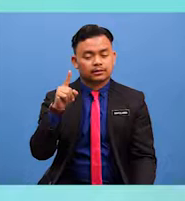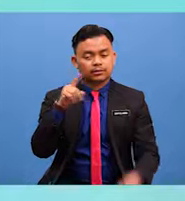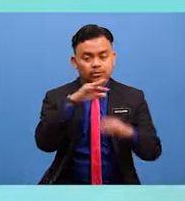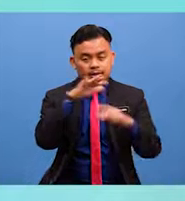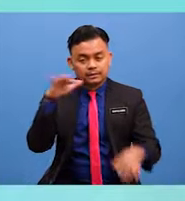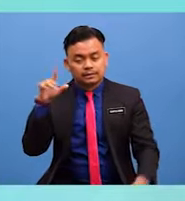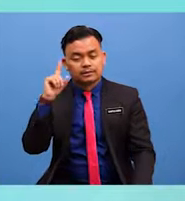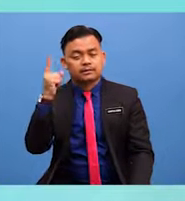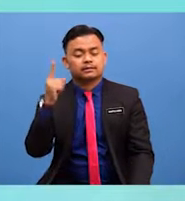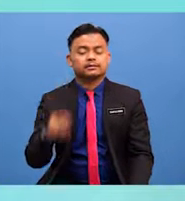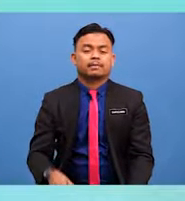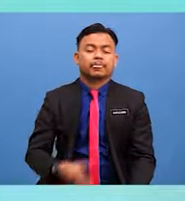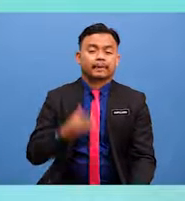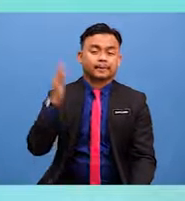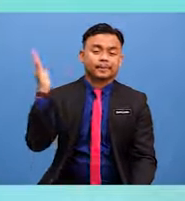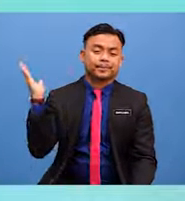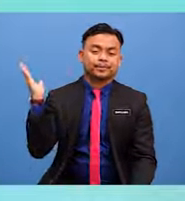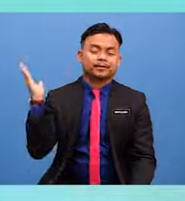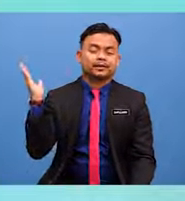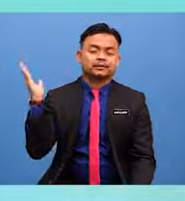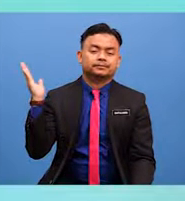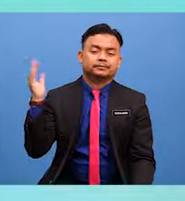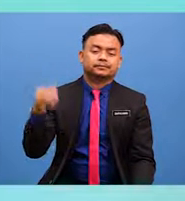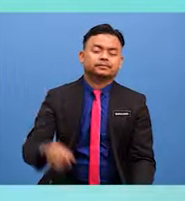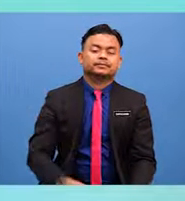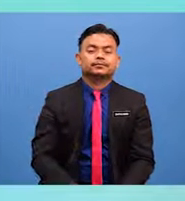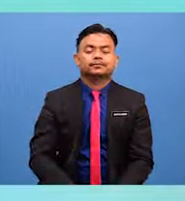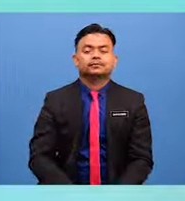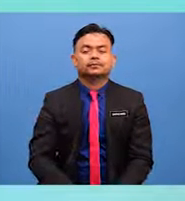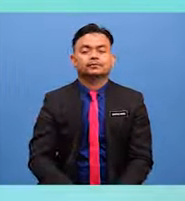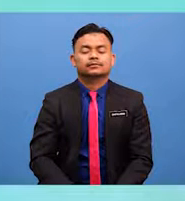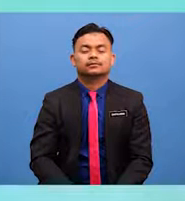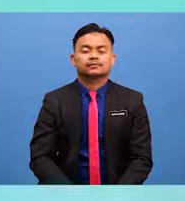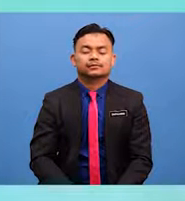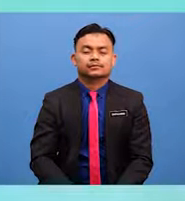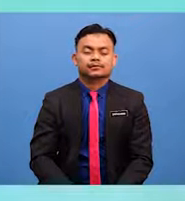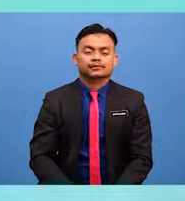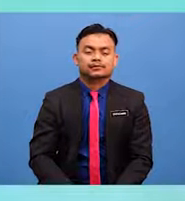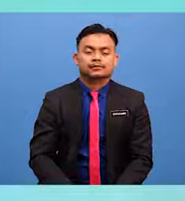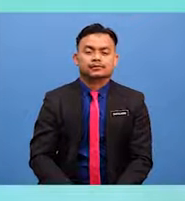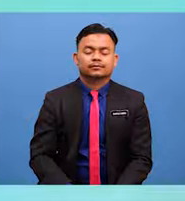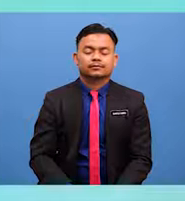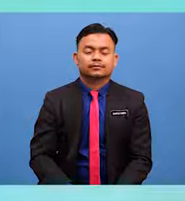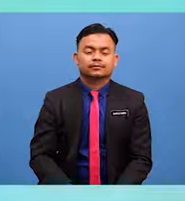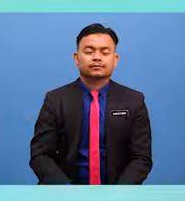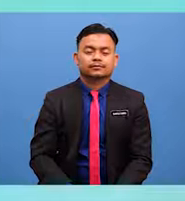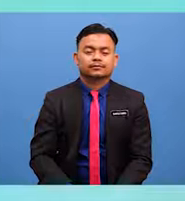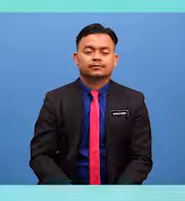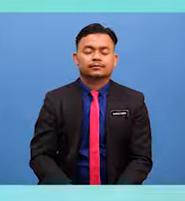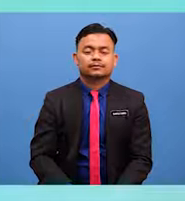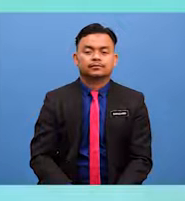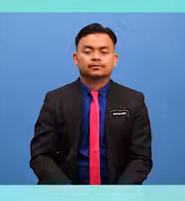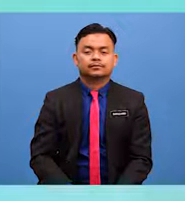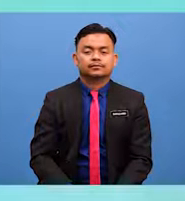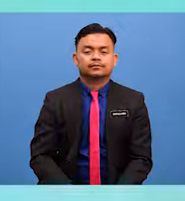The leatherback turtle is, or are, now extinct. And the hawksbill and the